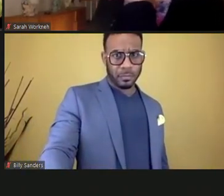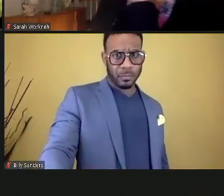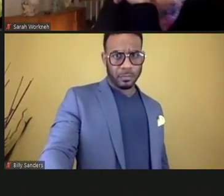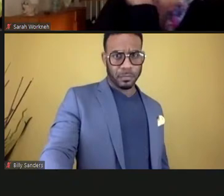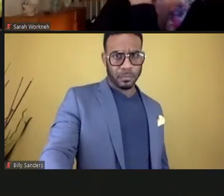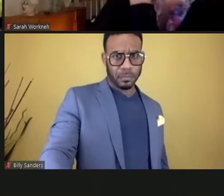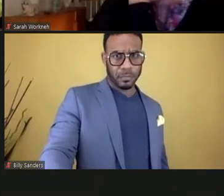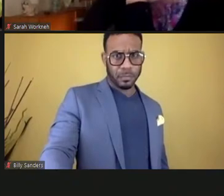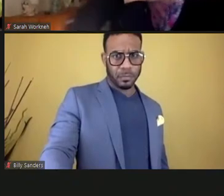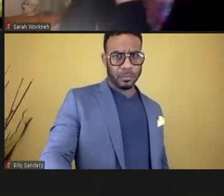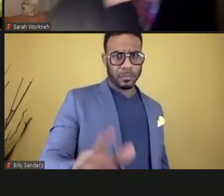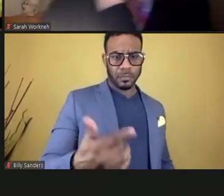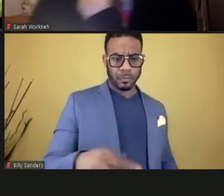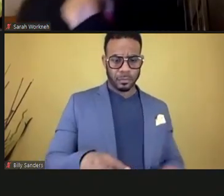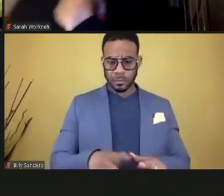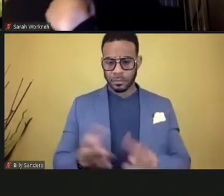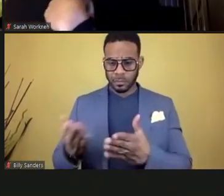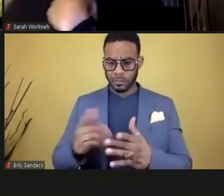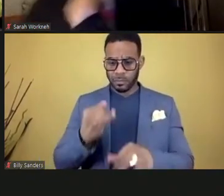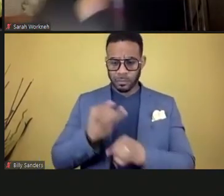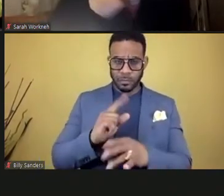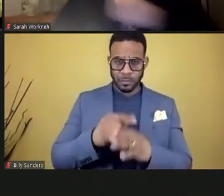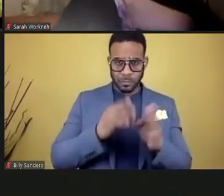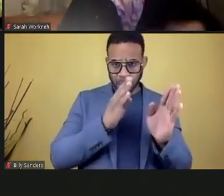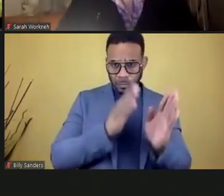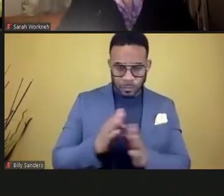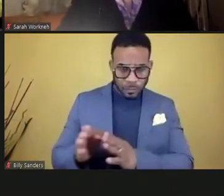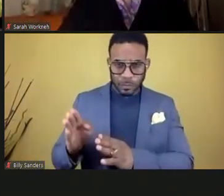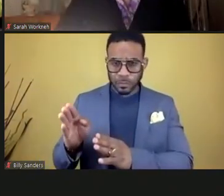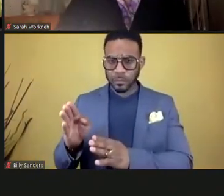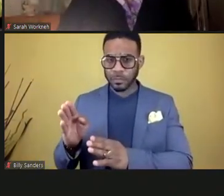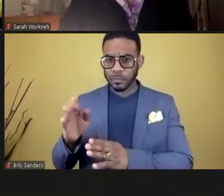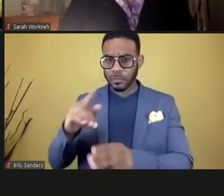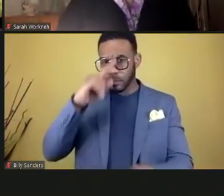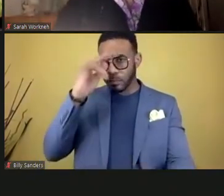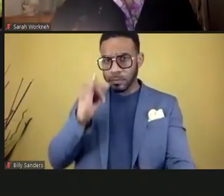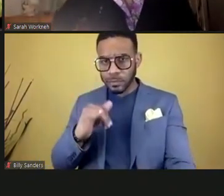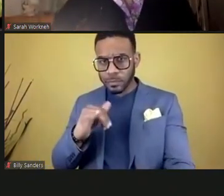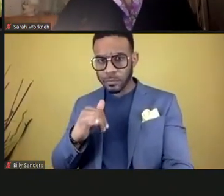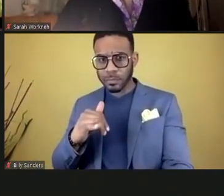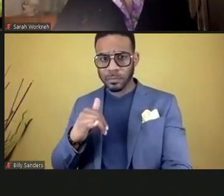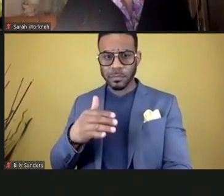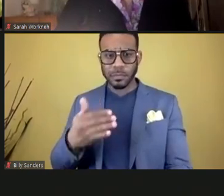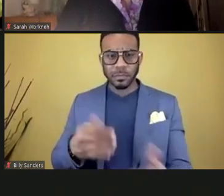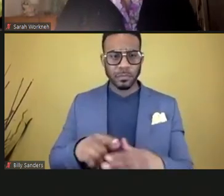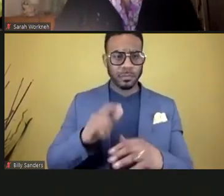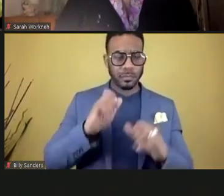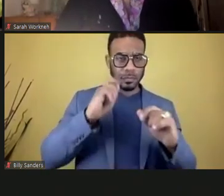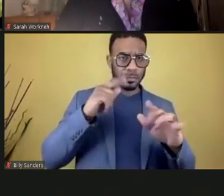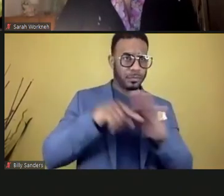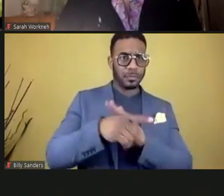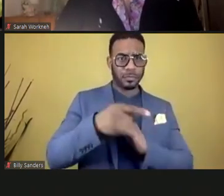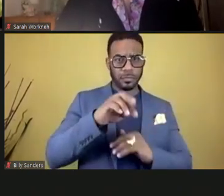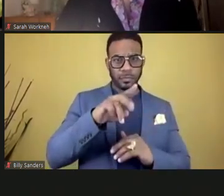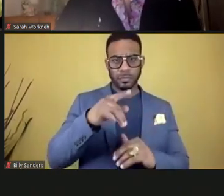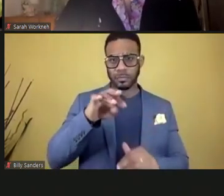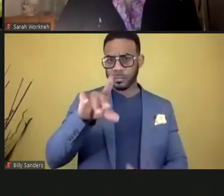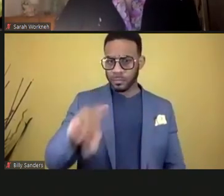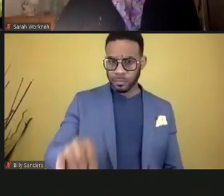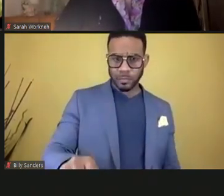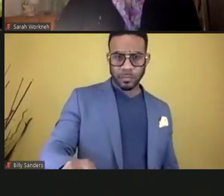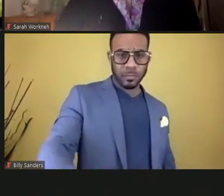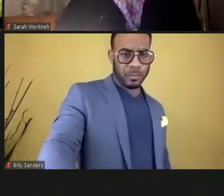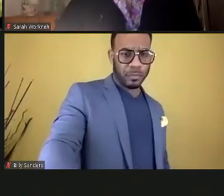value it brings to the institution to program, you know, Black artists in the wake of the murder of George Floyd, and